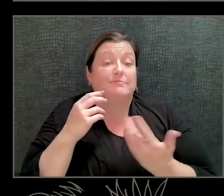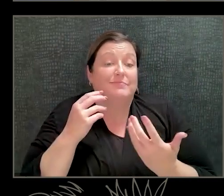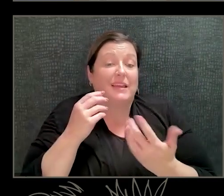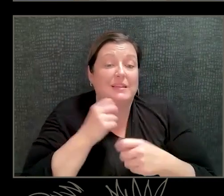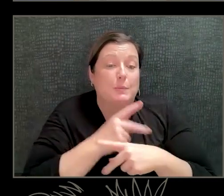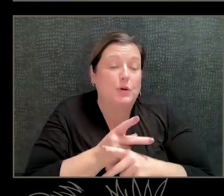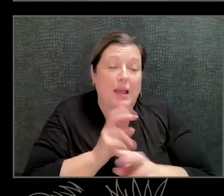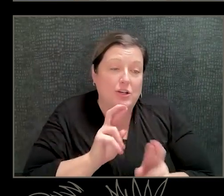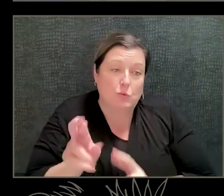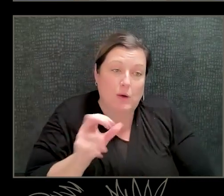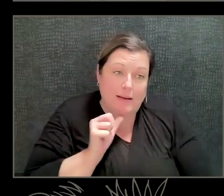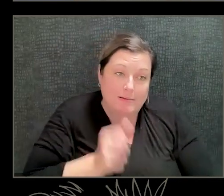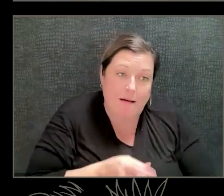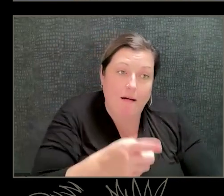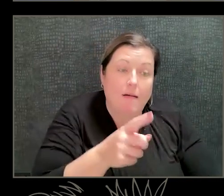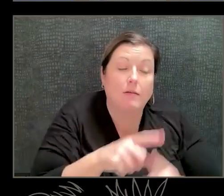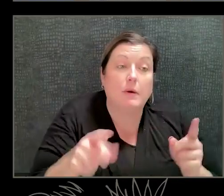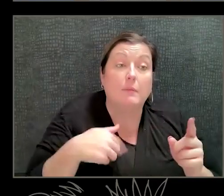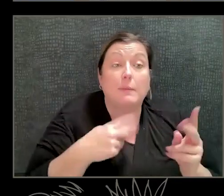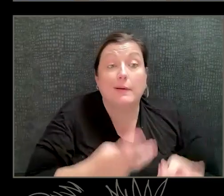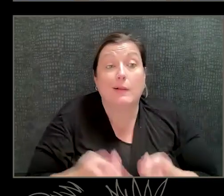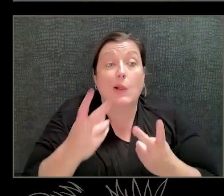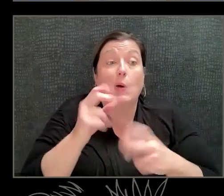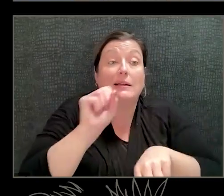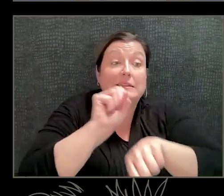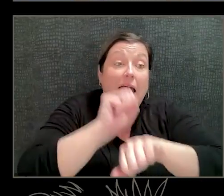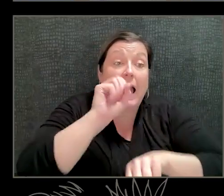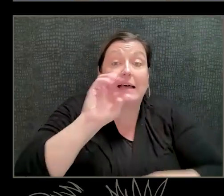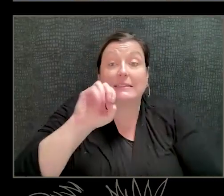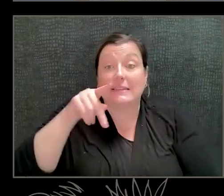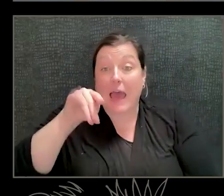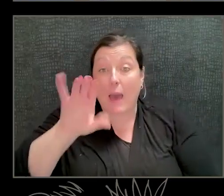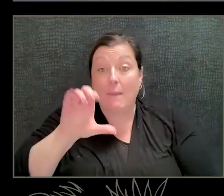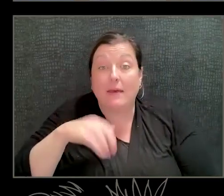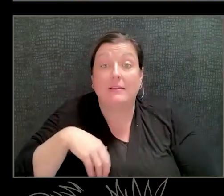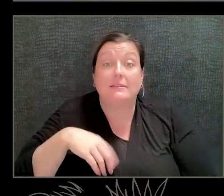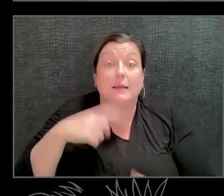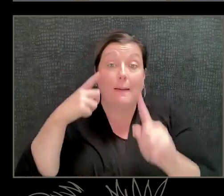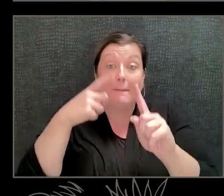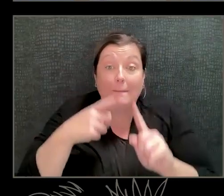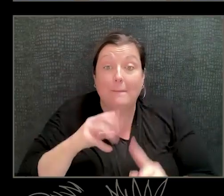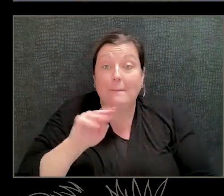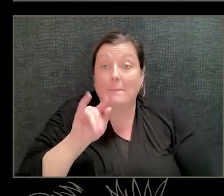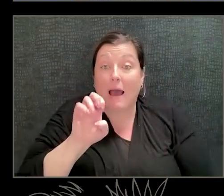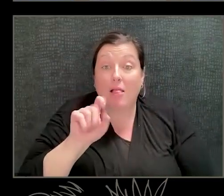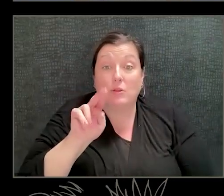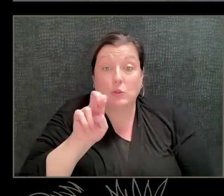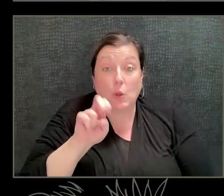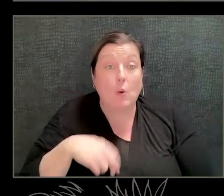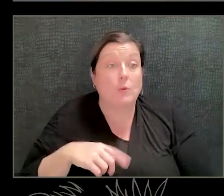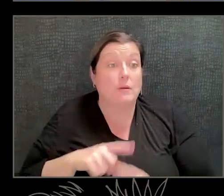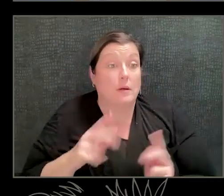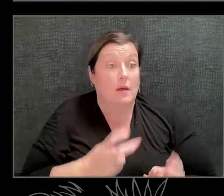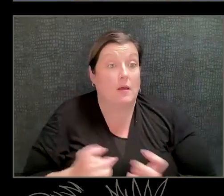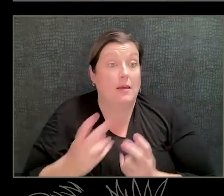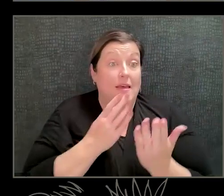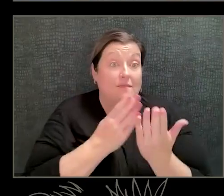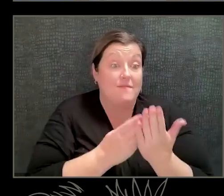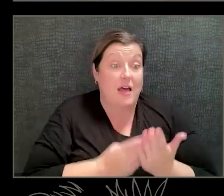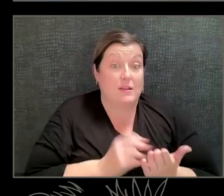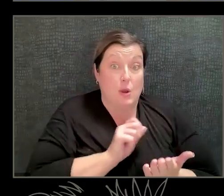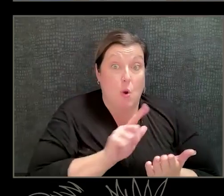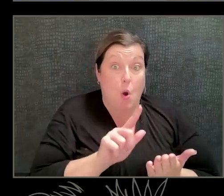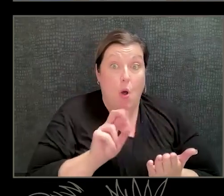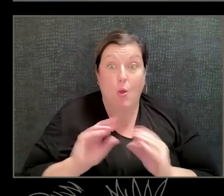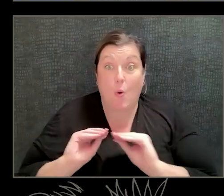a Jira clone, it might load some tasks, some epics, some milestones. But the loaders invalidate all or none.